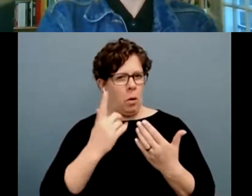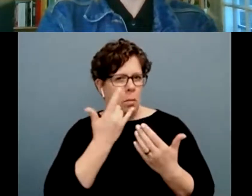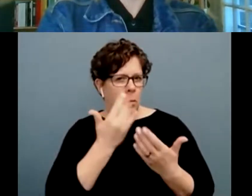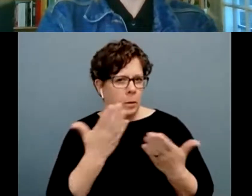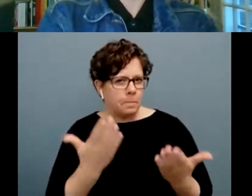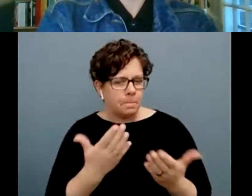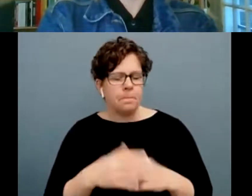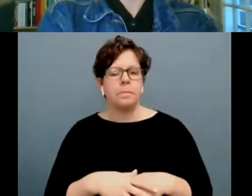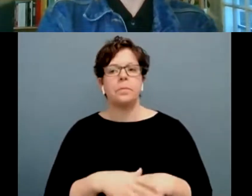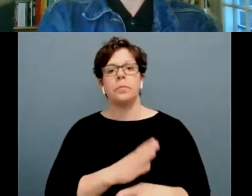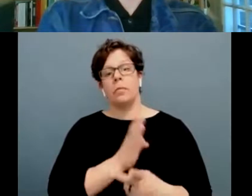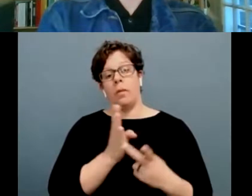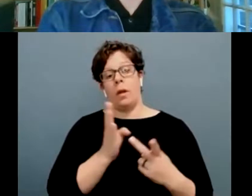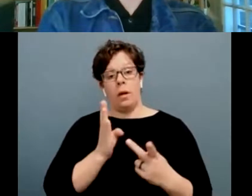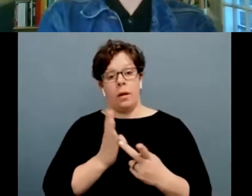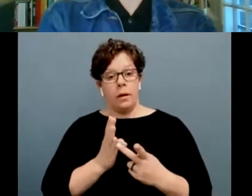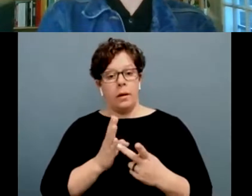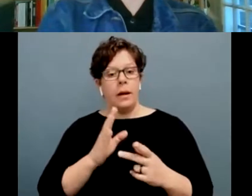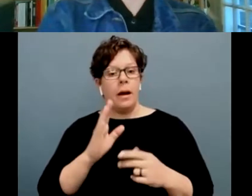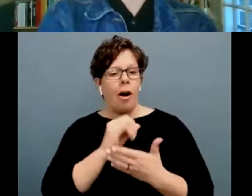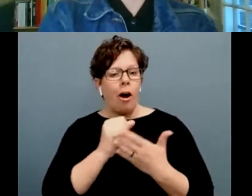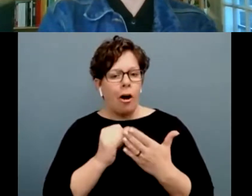With our residents, when we're selecting them,